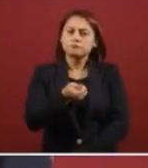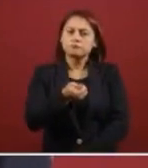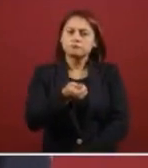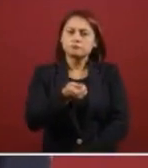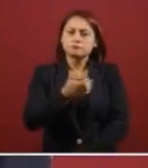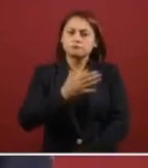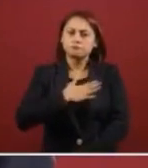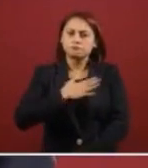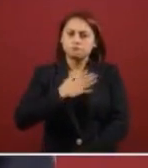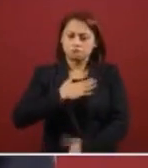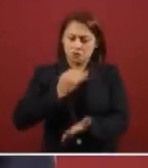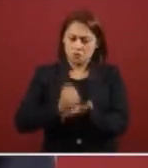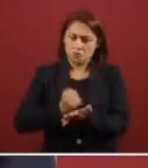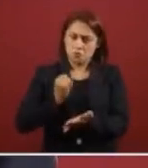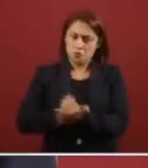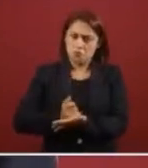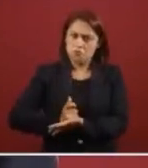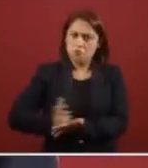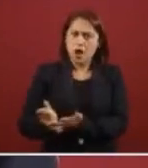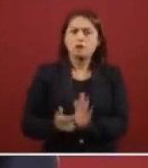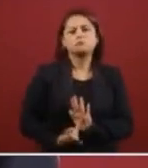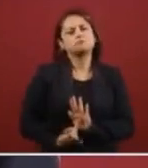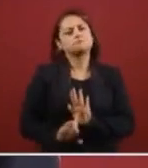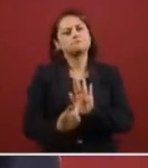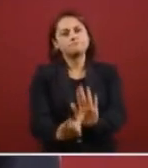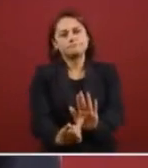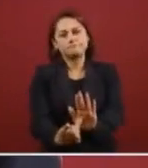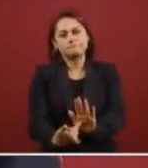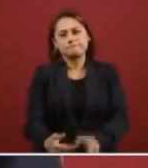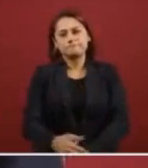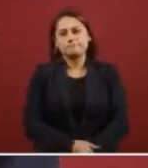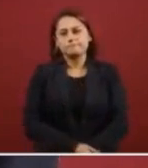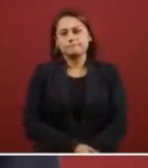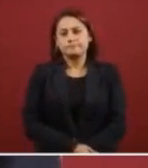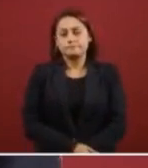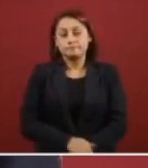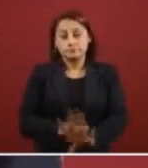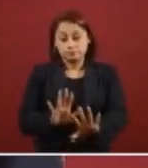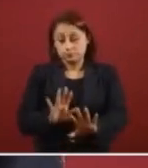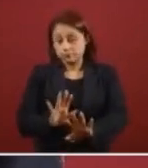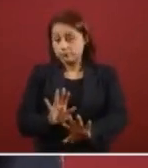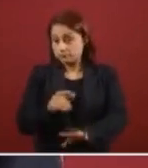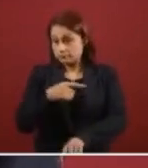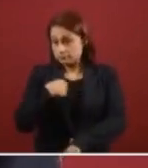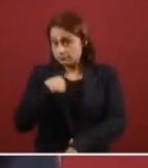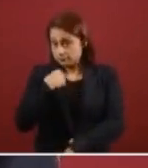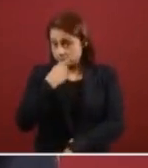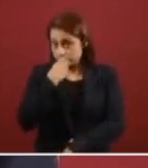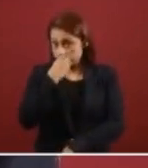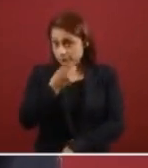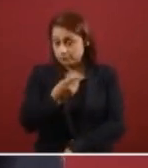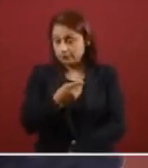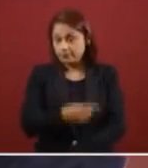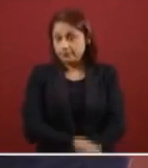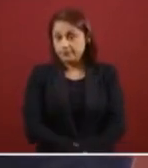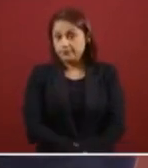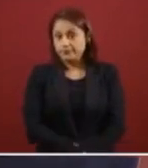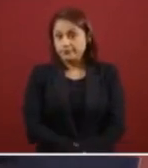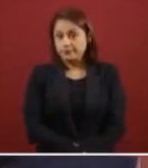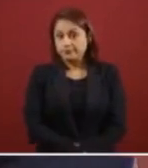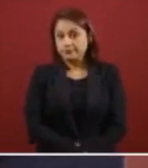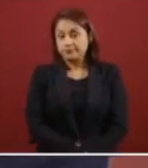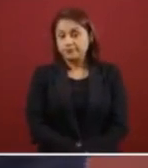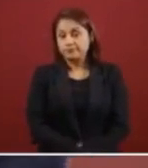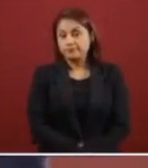mis impuestos. My taxes. Que por cierto, that certainly